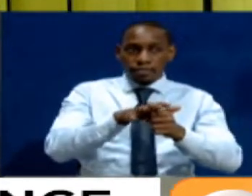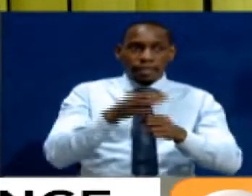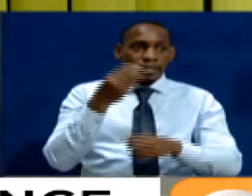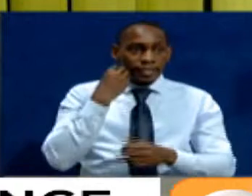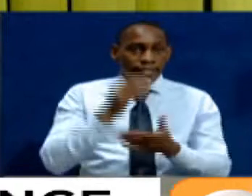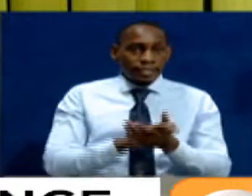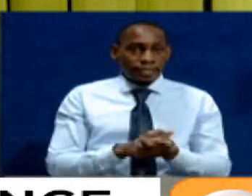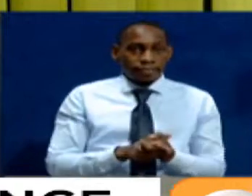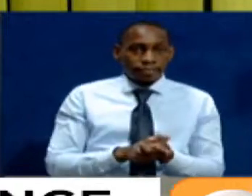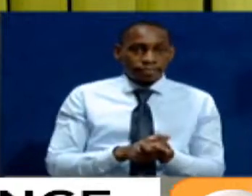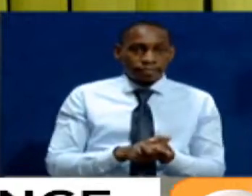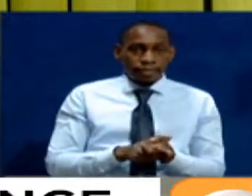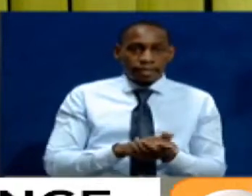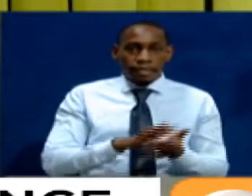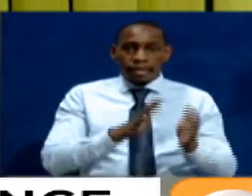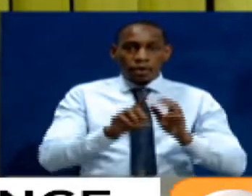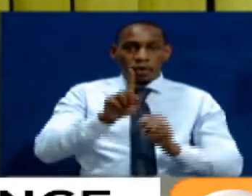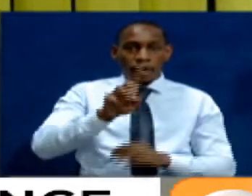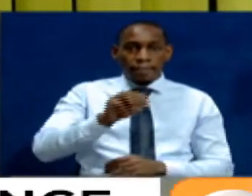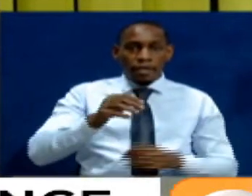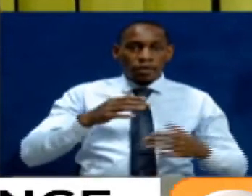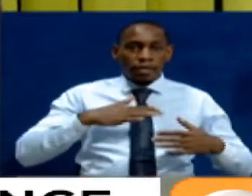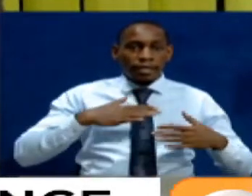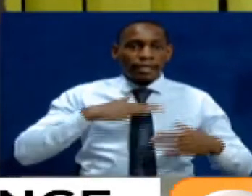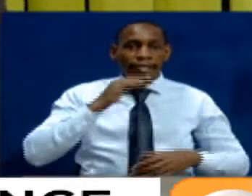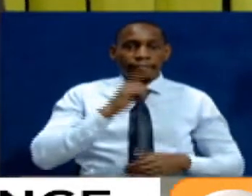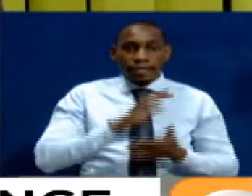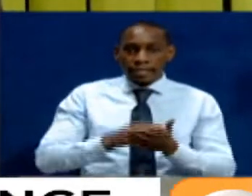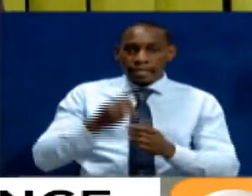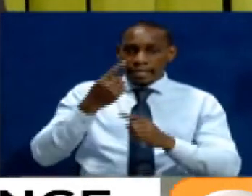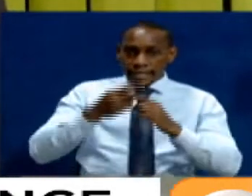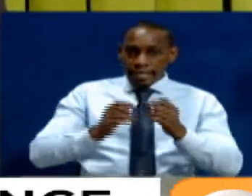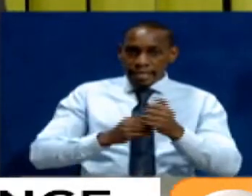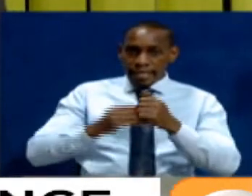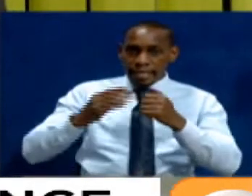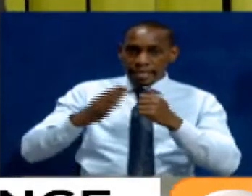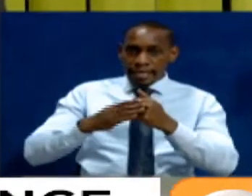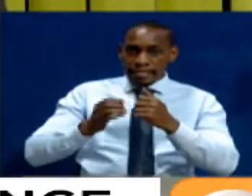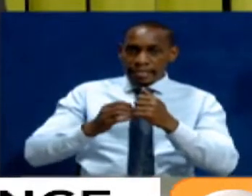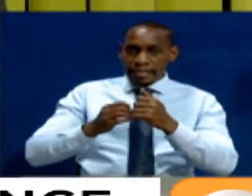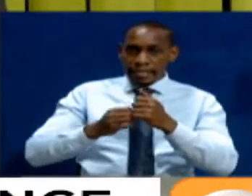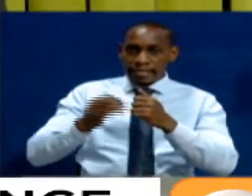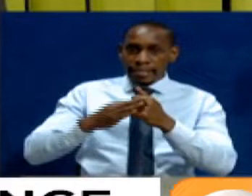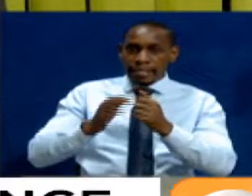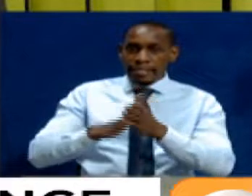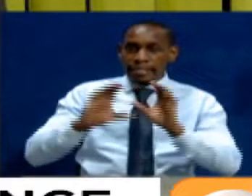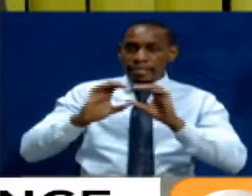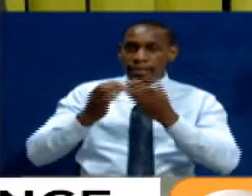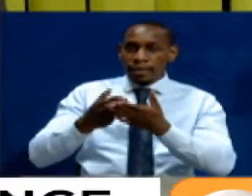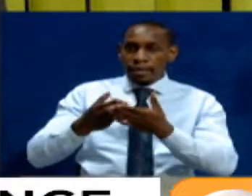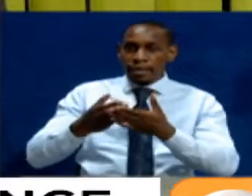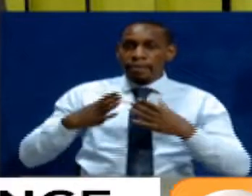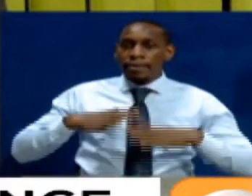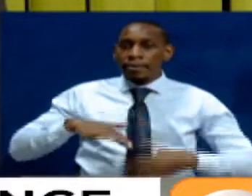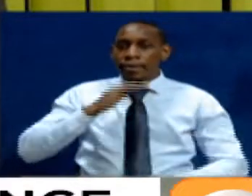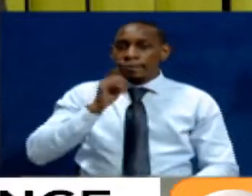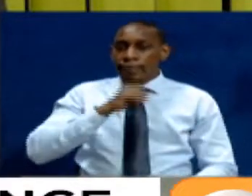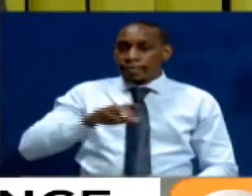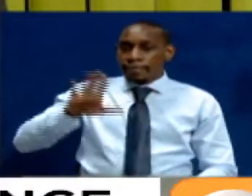COVID disease, we have lost about 1 million people. In 1918, the world lost 50